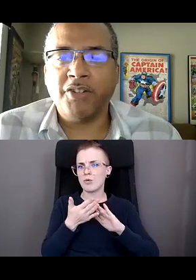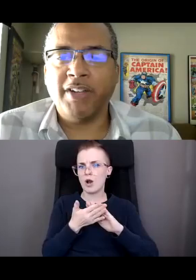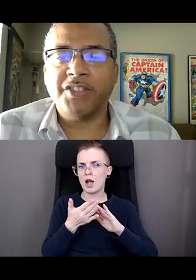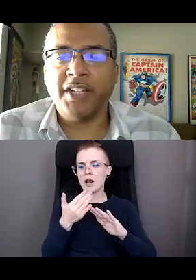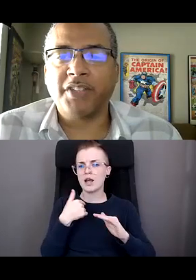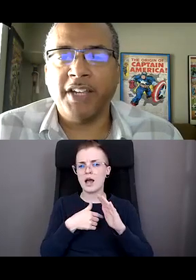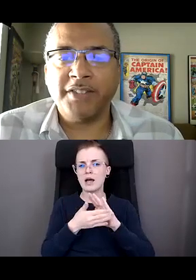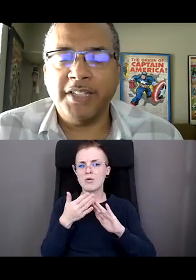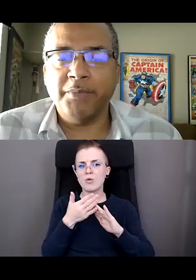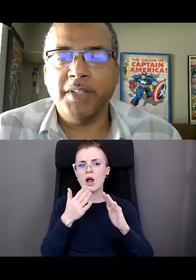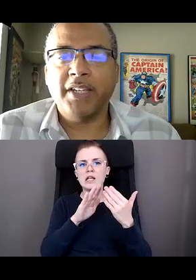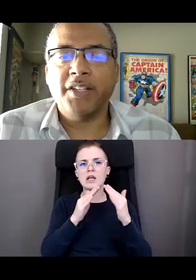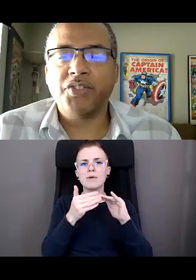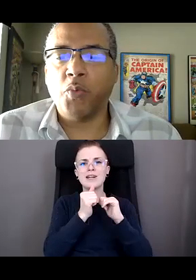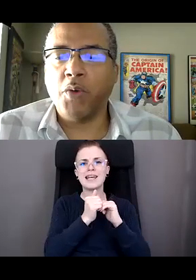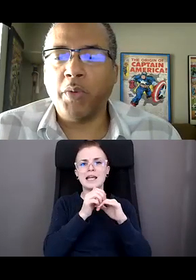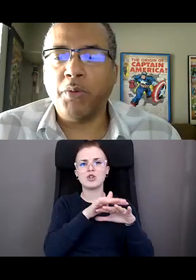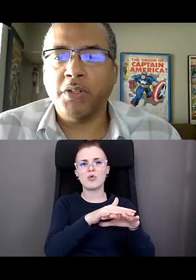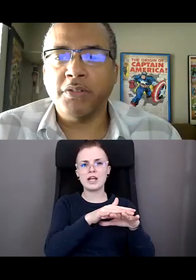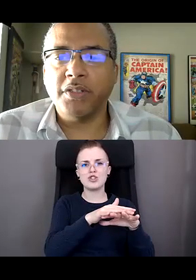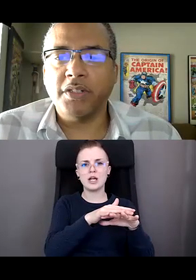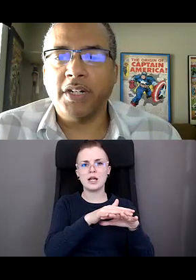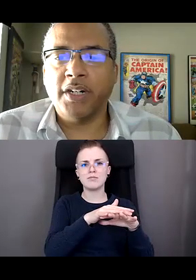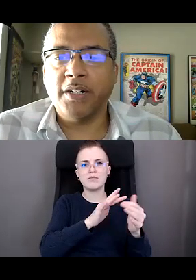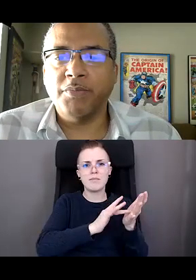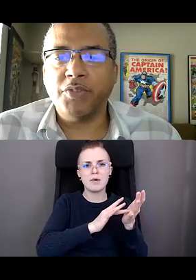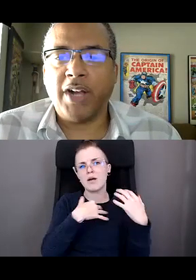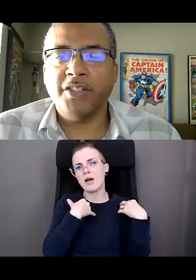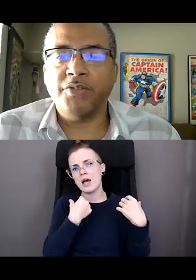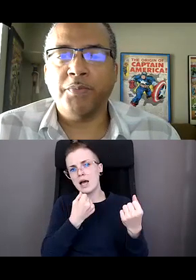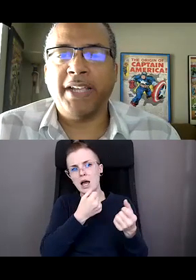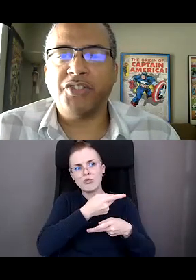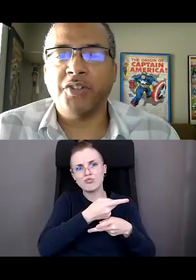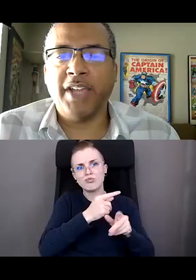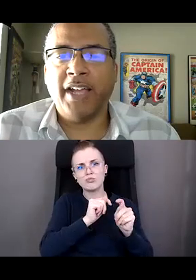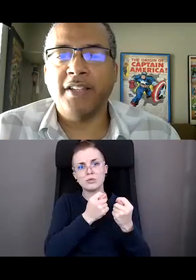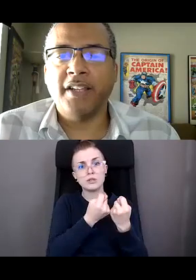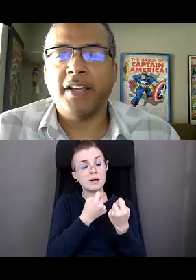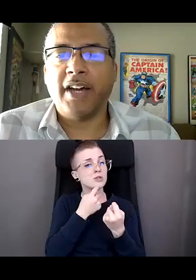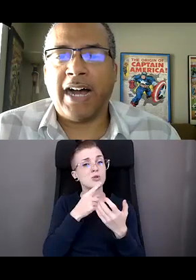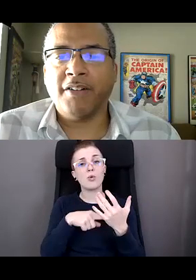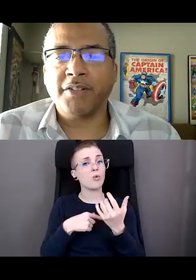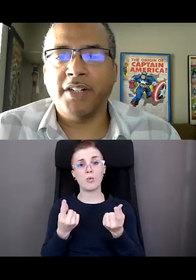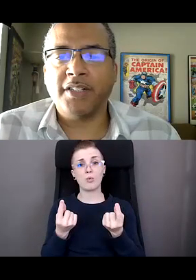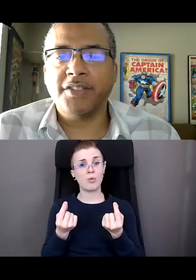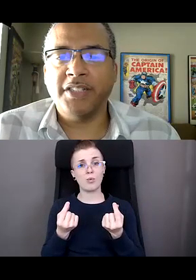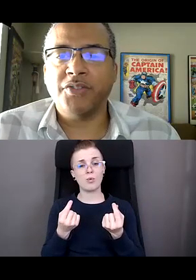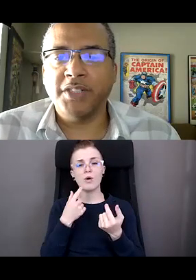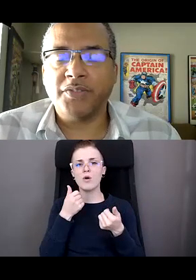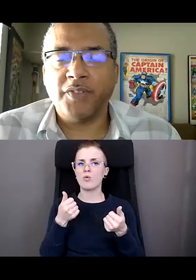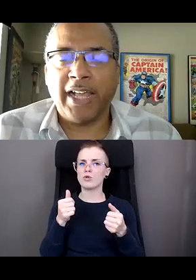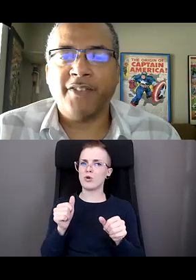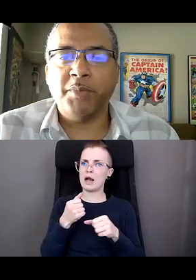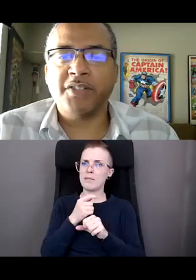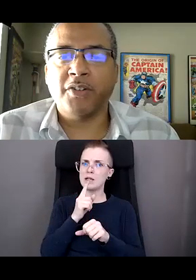community integration healthcare team. So what we were trying to do is make sure that our